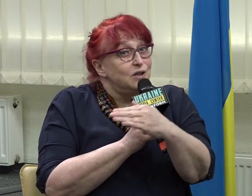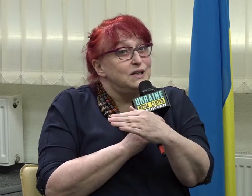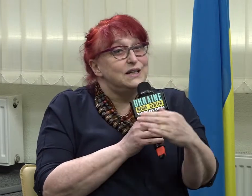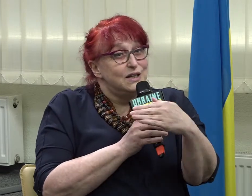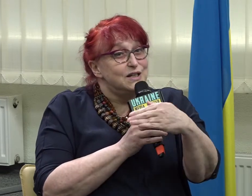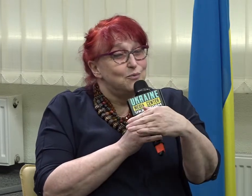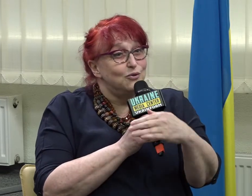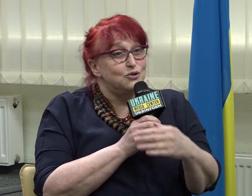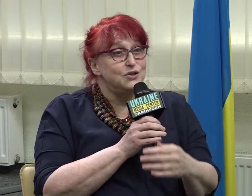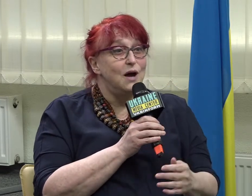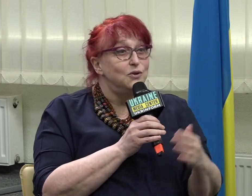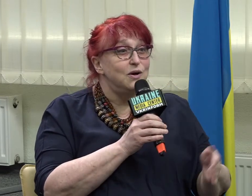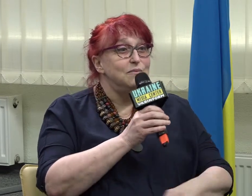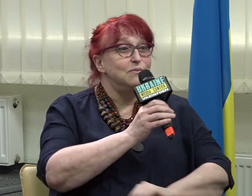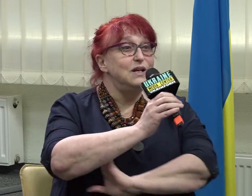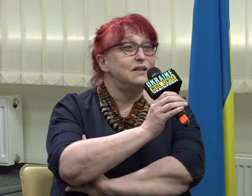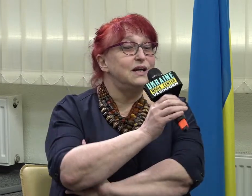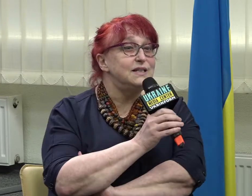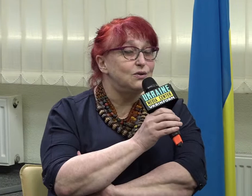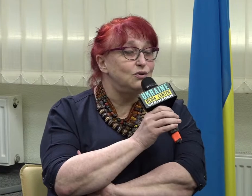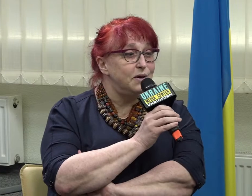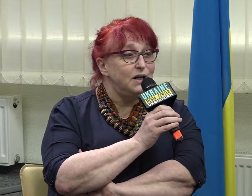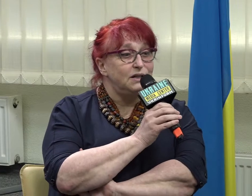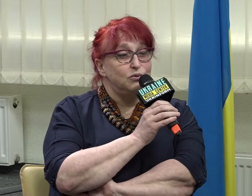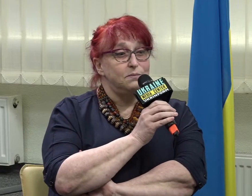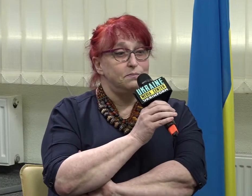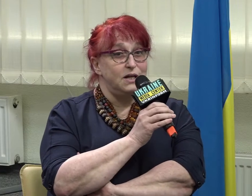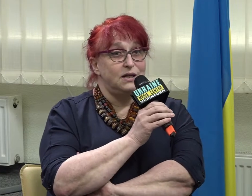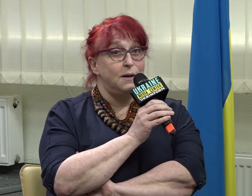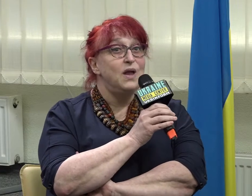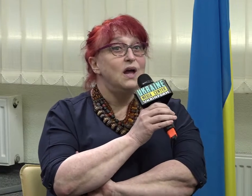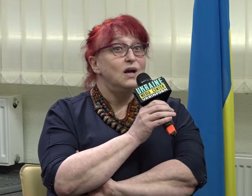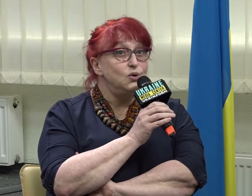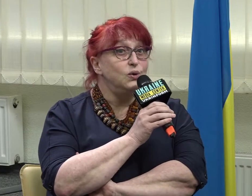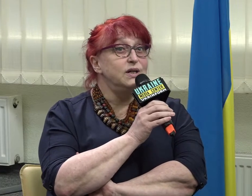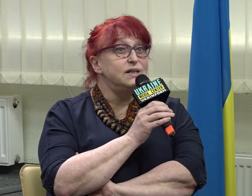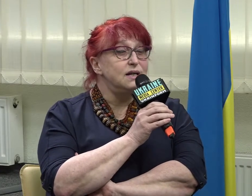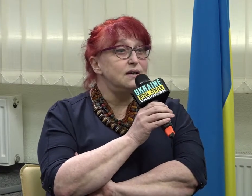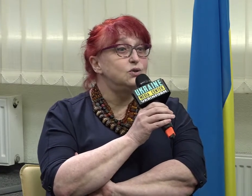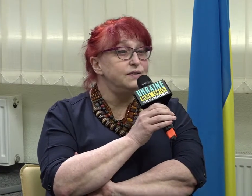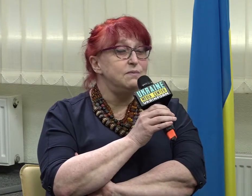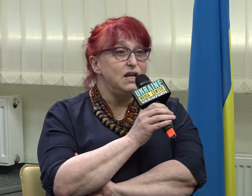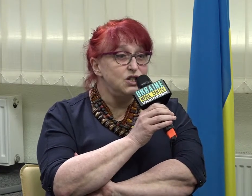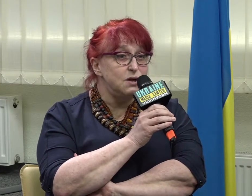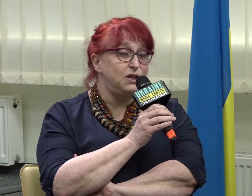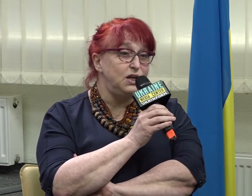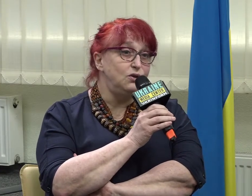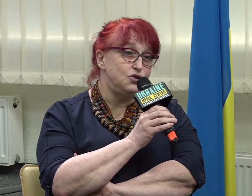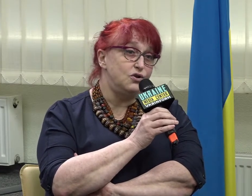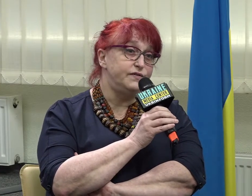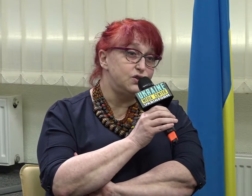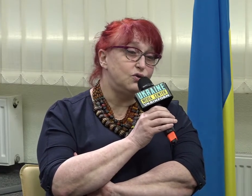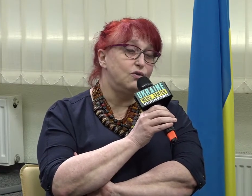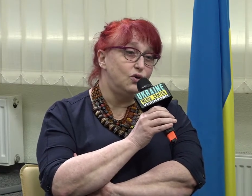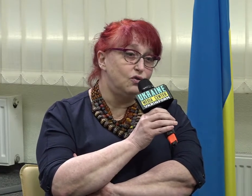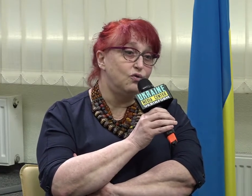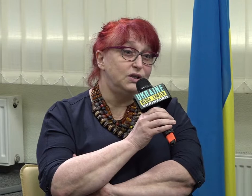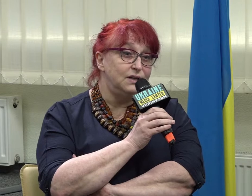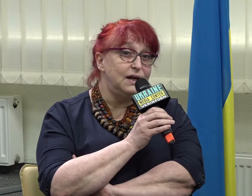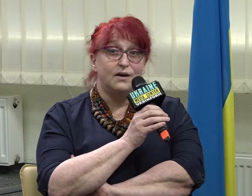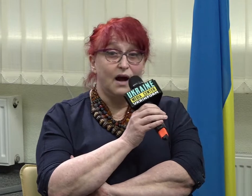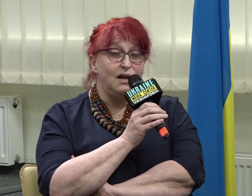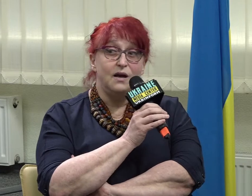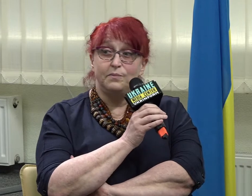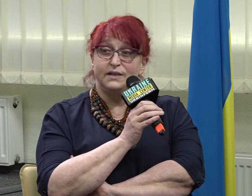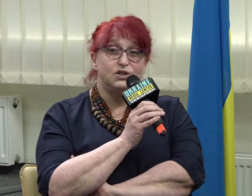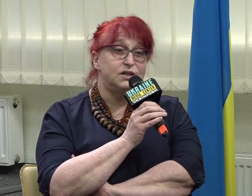So those jobs, they have to be created, but they cannot be created before this law is adopted. Another thing